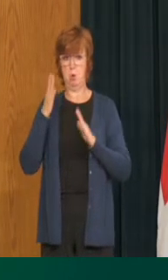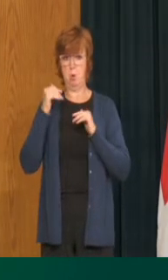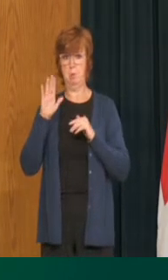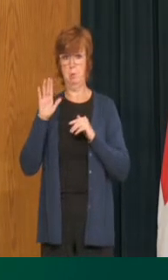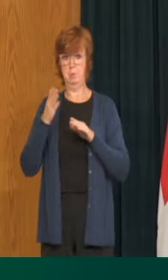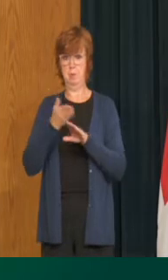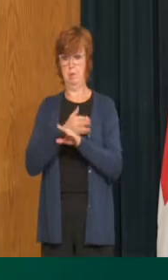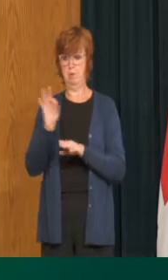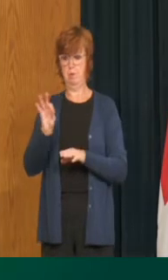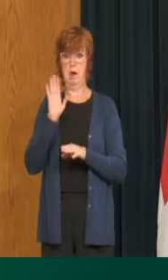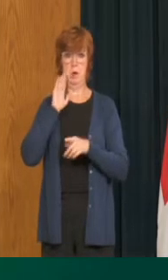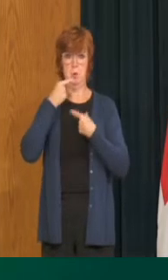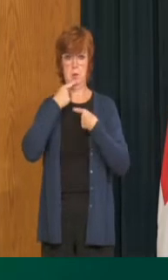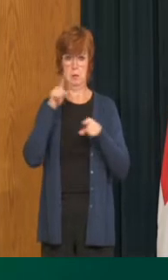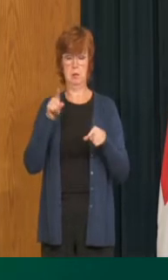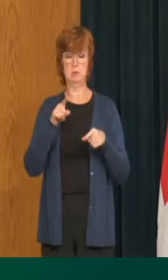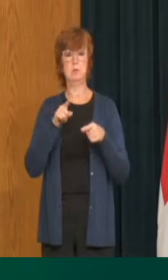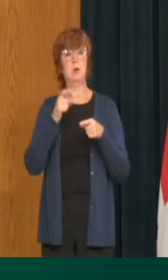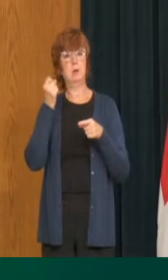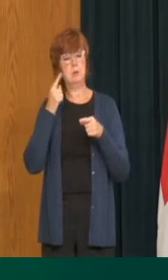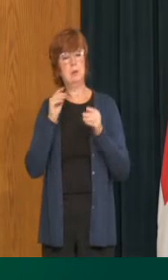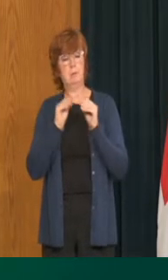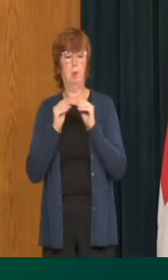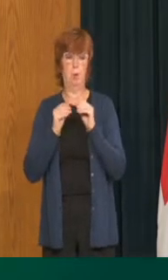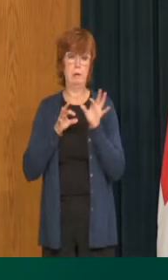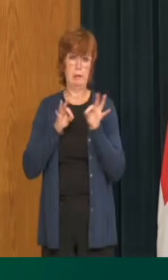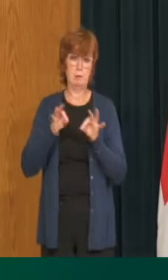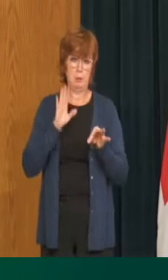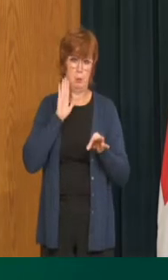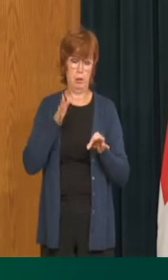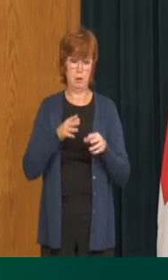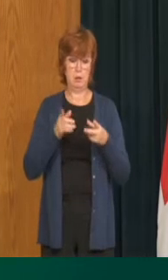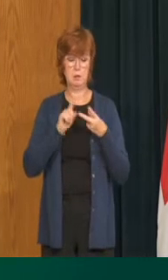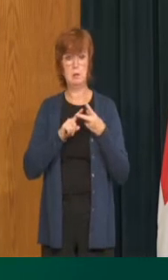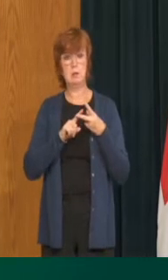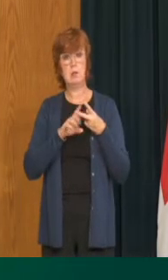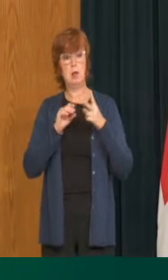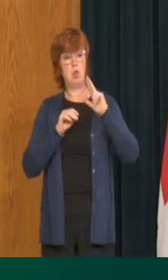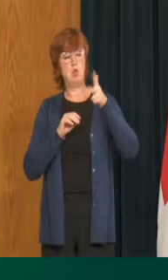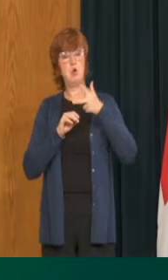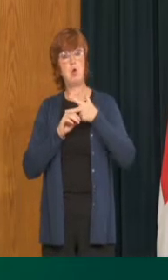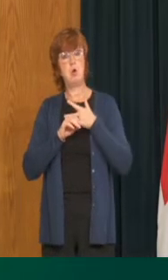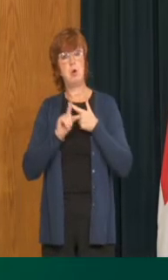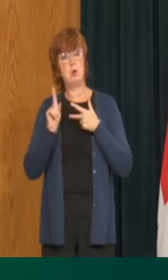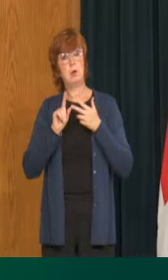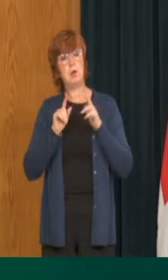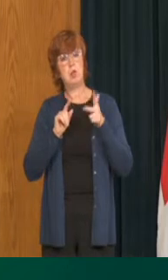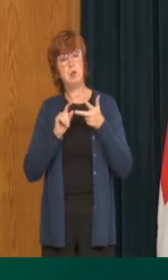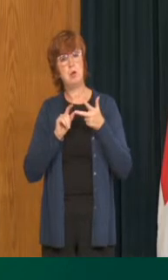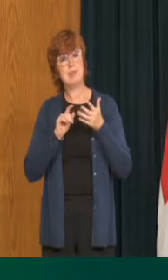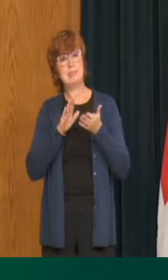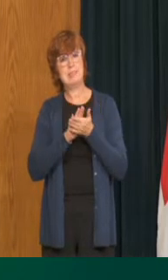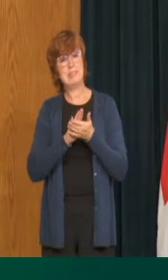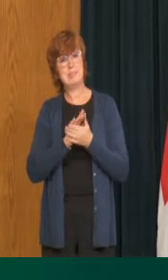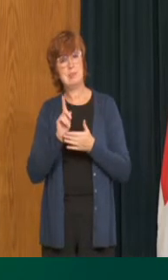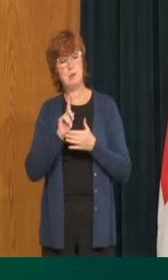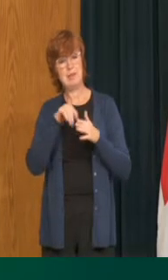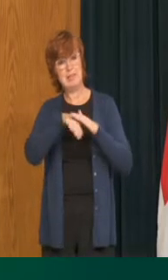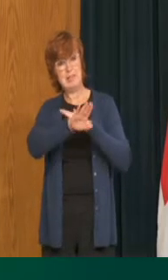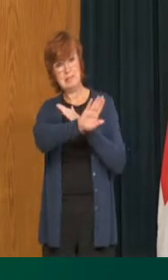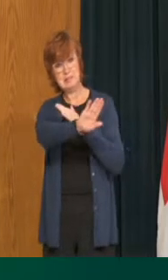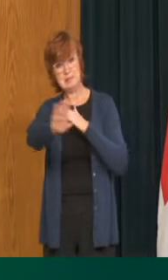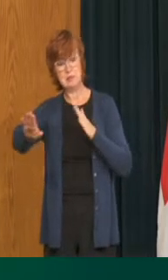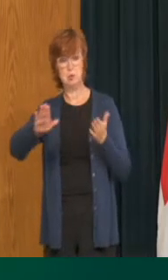follow, and then also with our testing within our schools will be we're